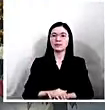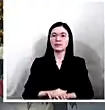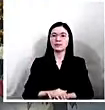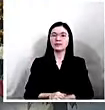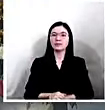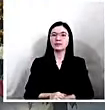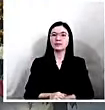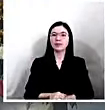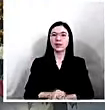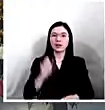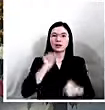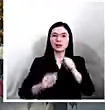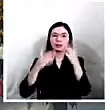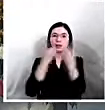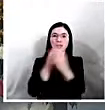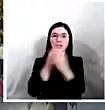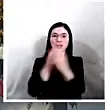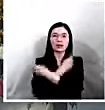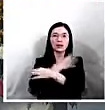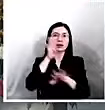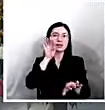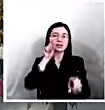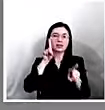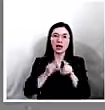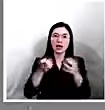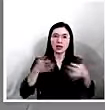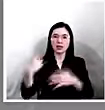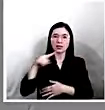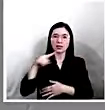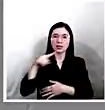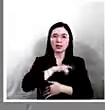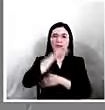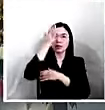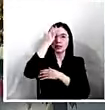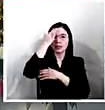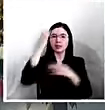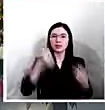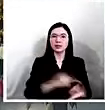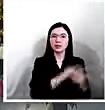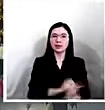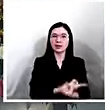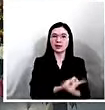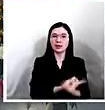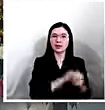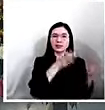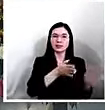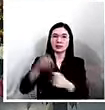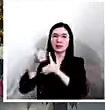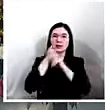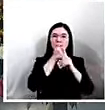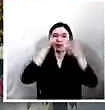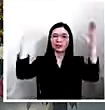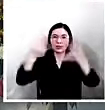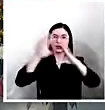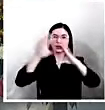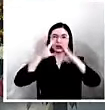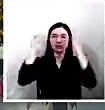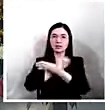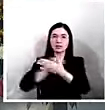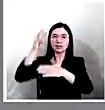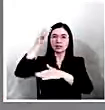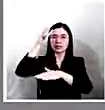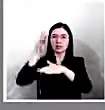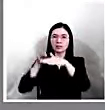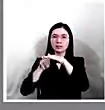so, my dear brothers and sisters, let us acknowledge our sins and so prepare ourselves to celebrate the